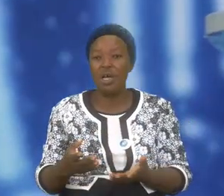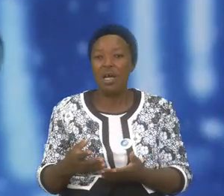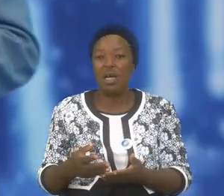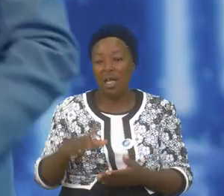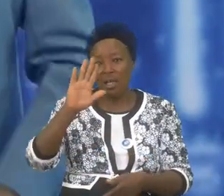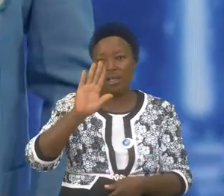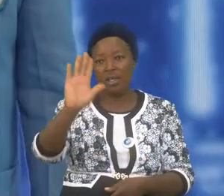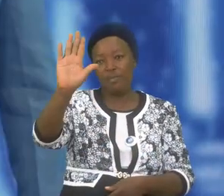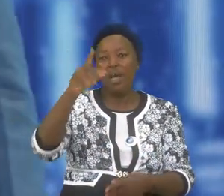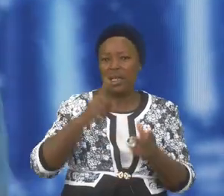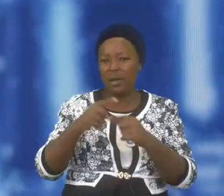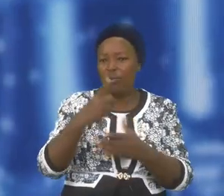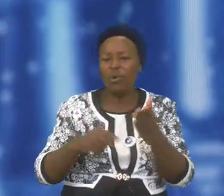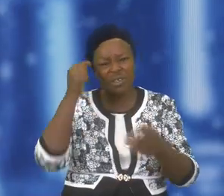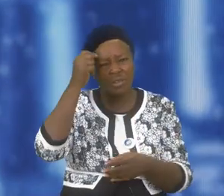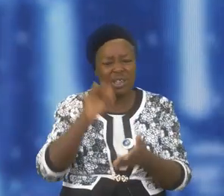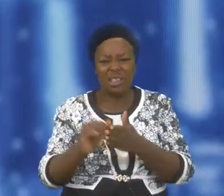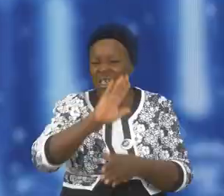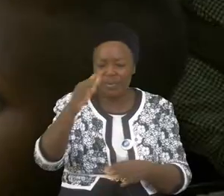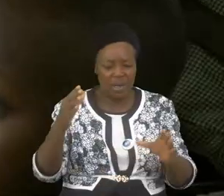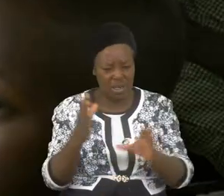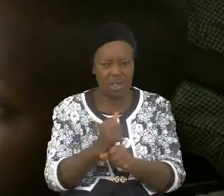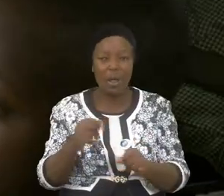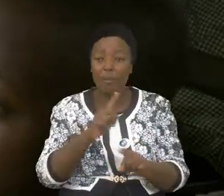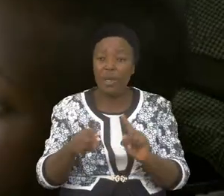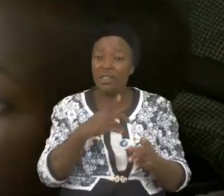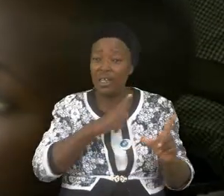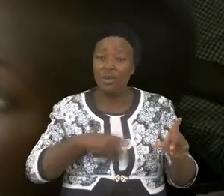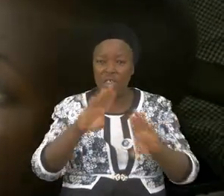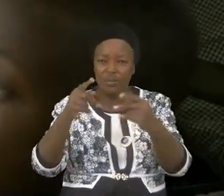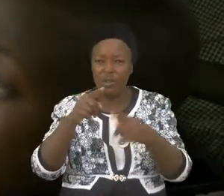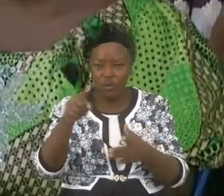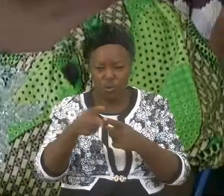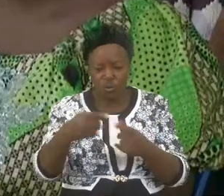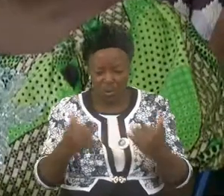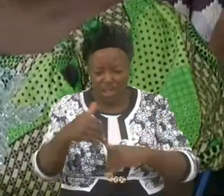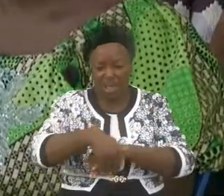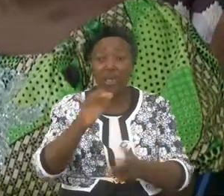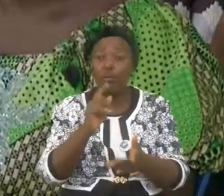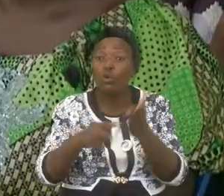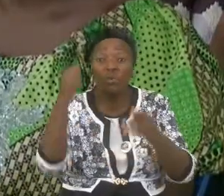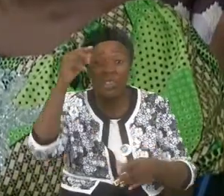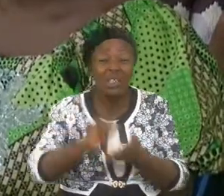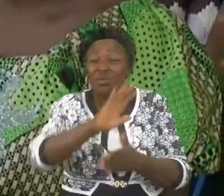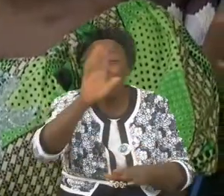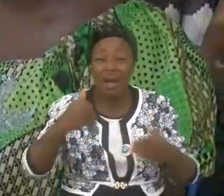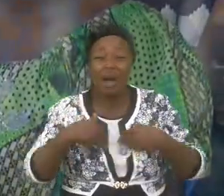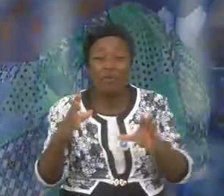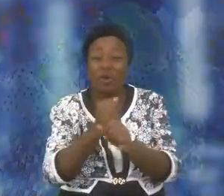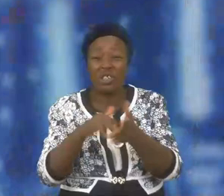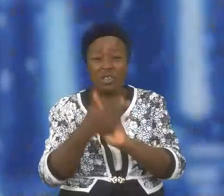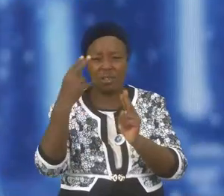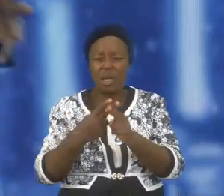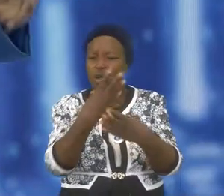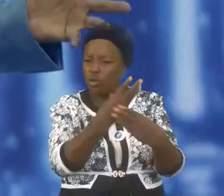you thought you would never have got. Solution to every problem of your life.